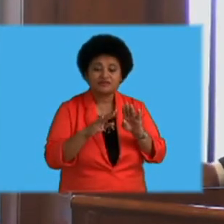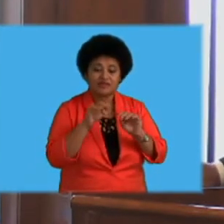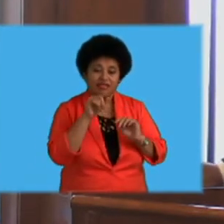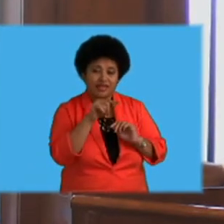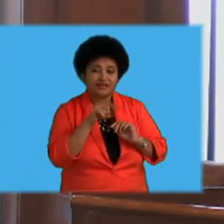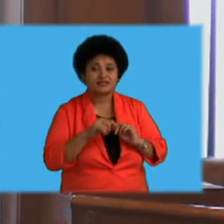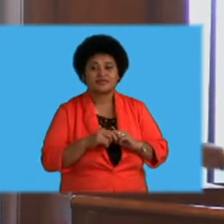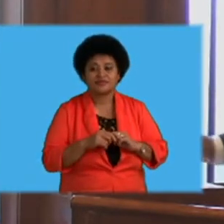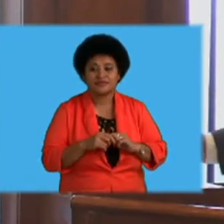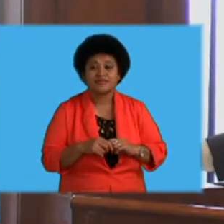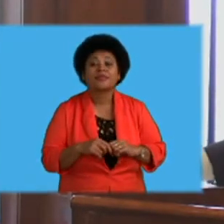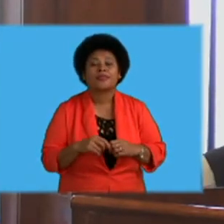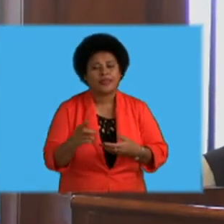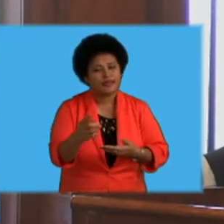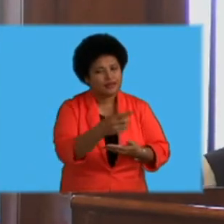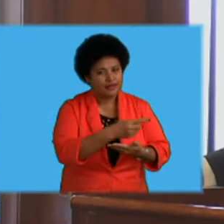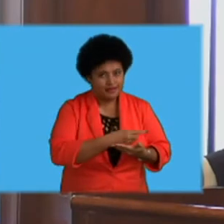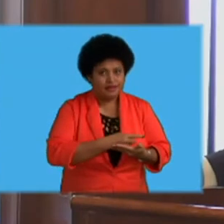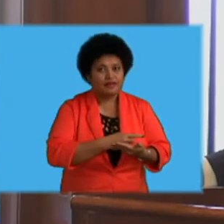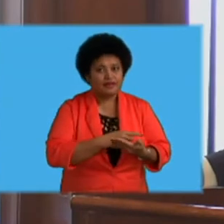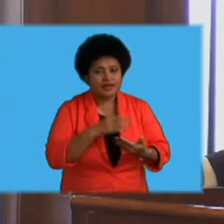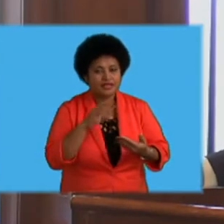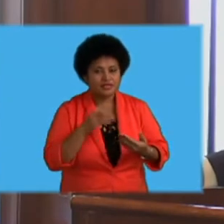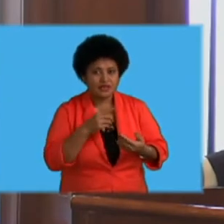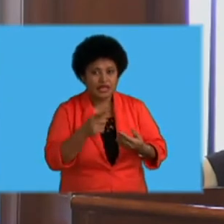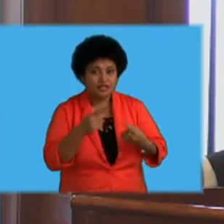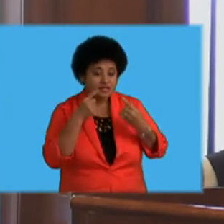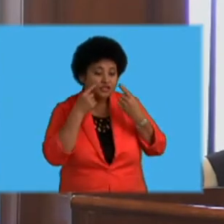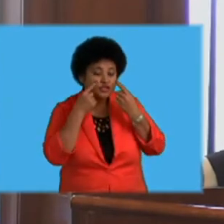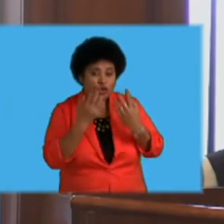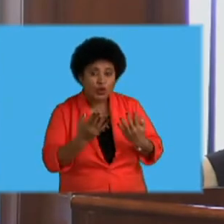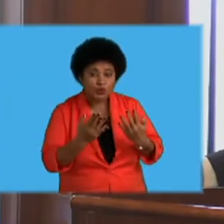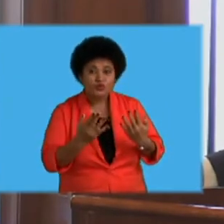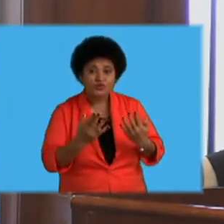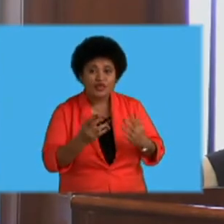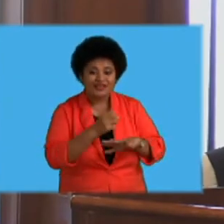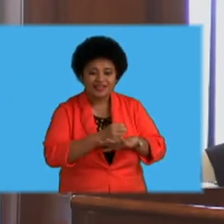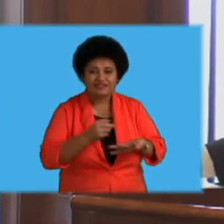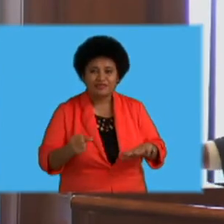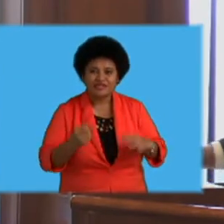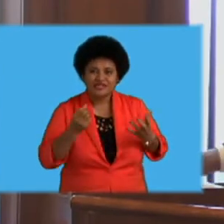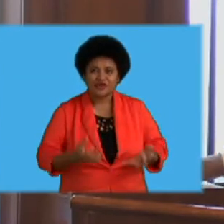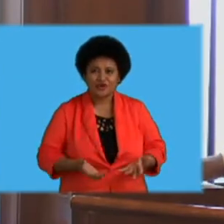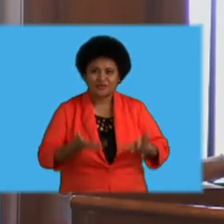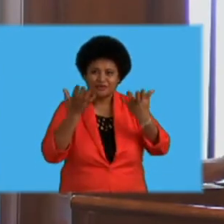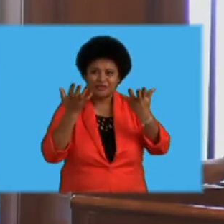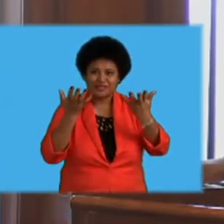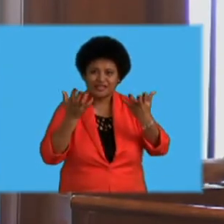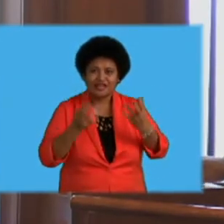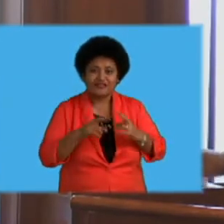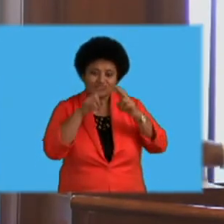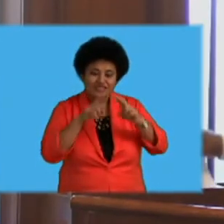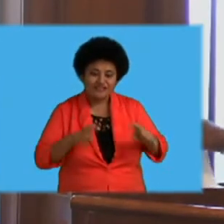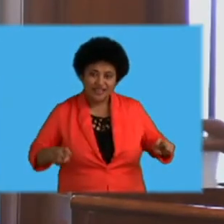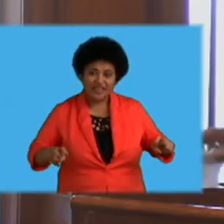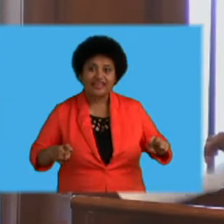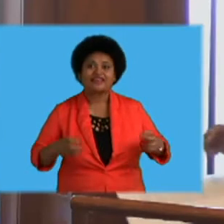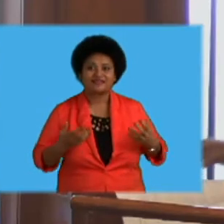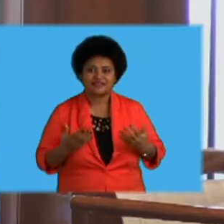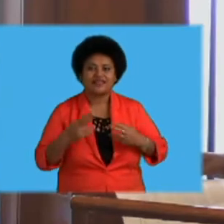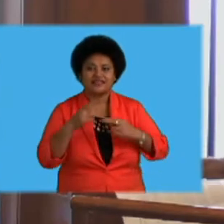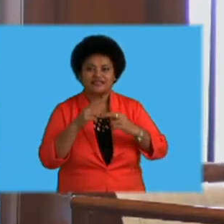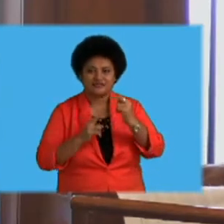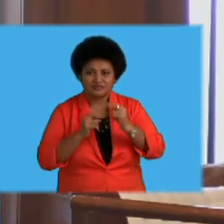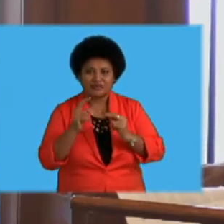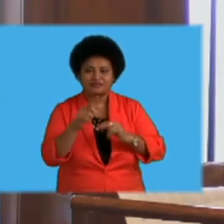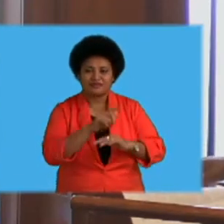to our national policy as it underscores government's commitment to nation building through the modernization of surveying infrastructure.